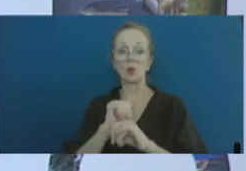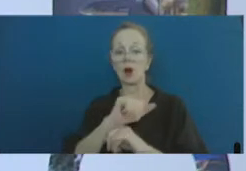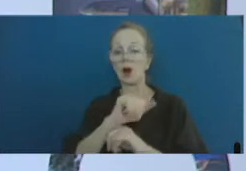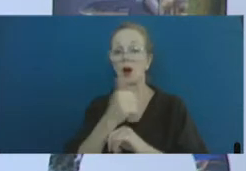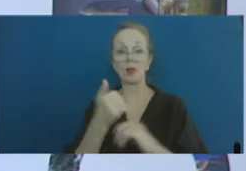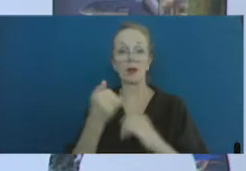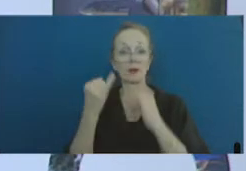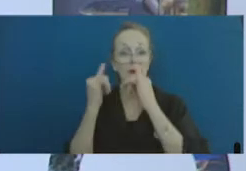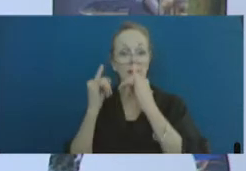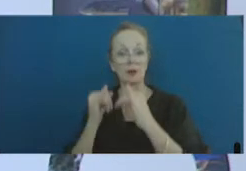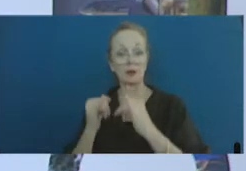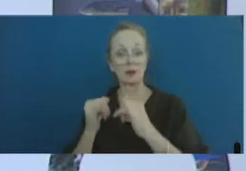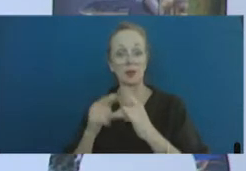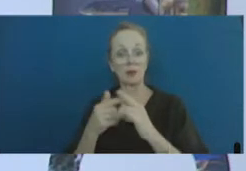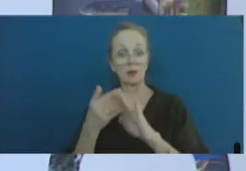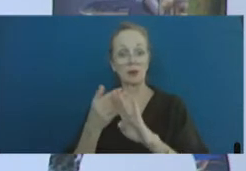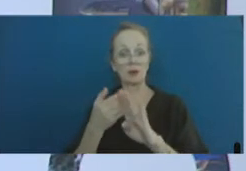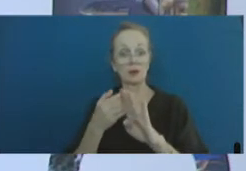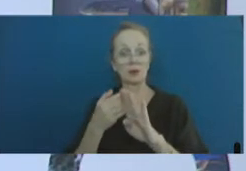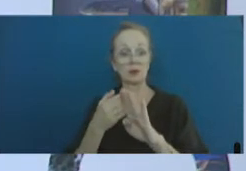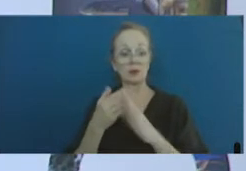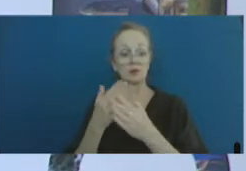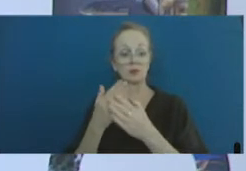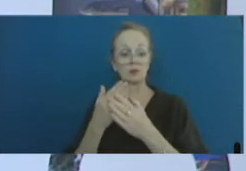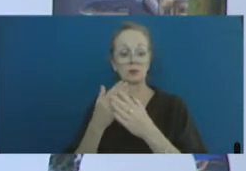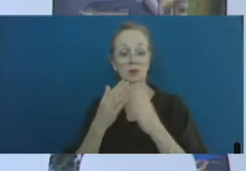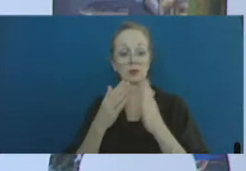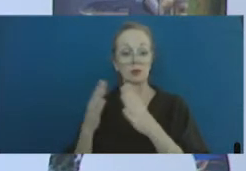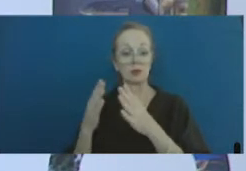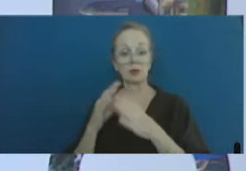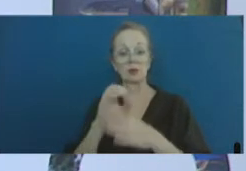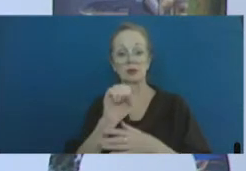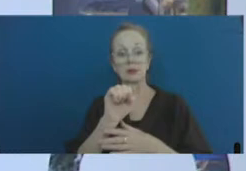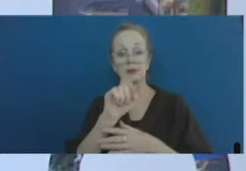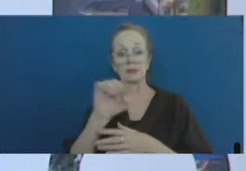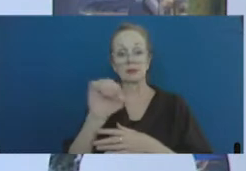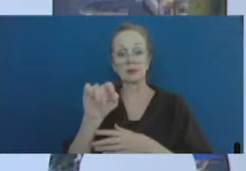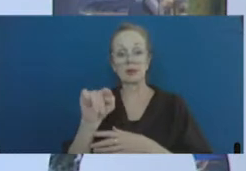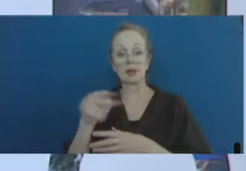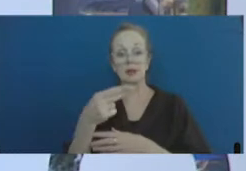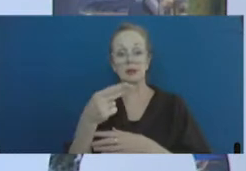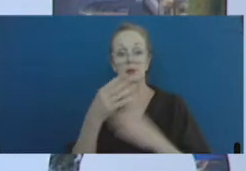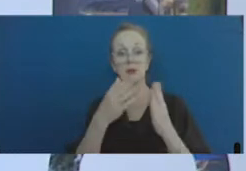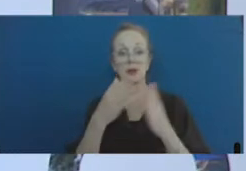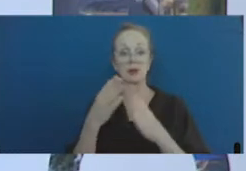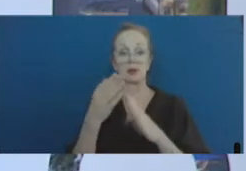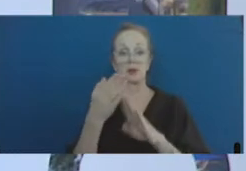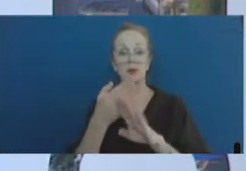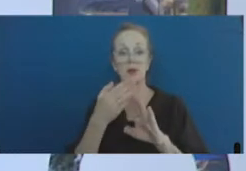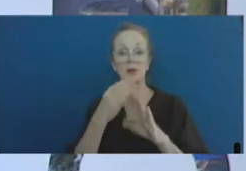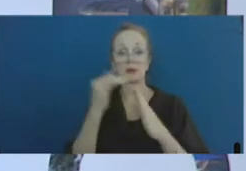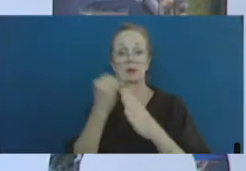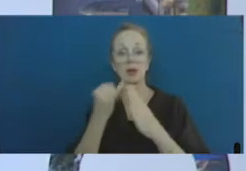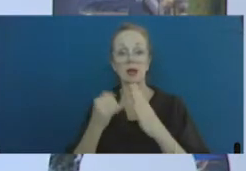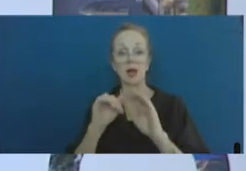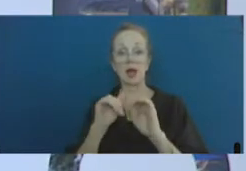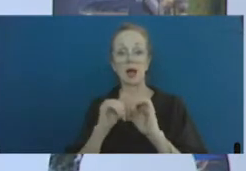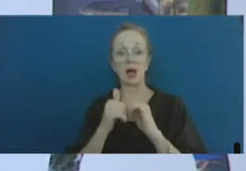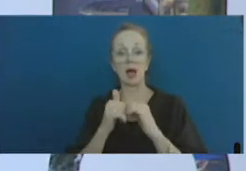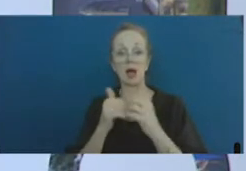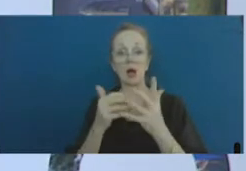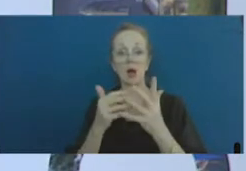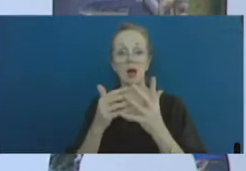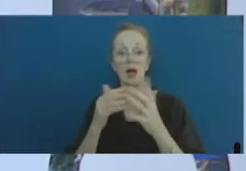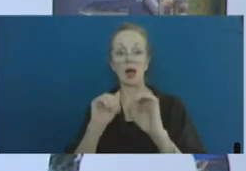may be in a preliminary stage of sketch plans or like preliminary designs to talk to them about how to